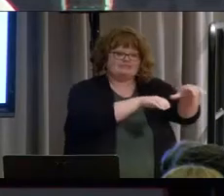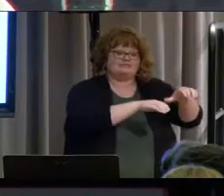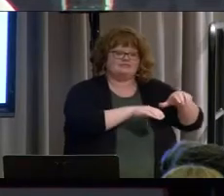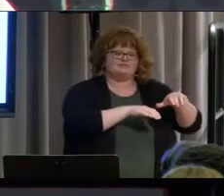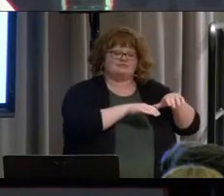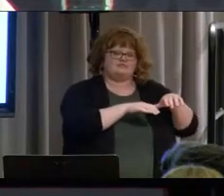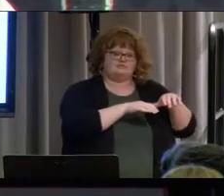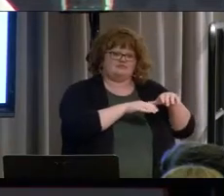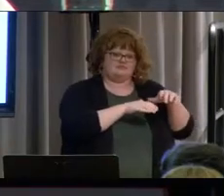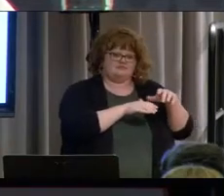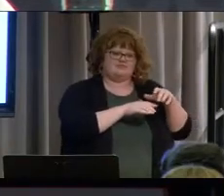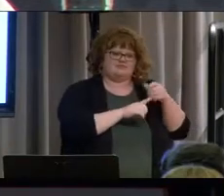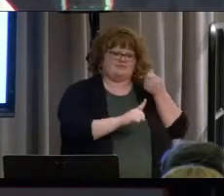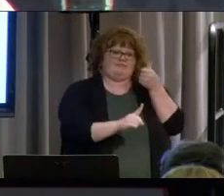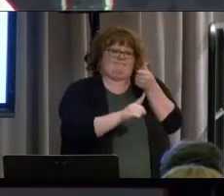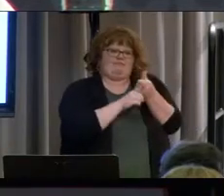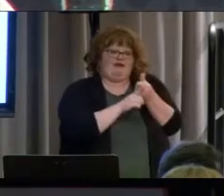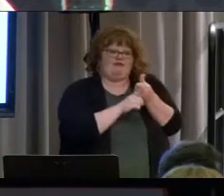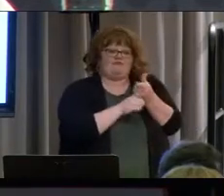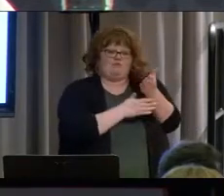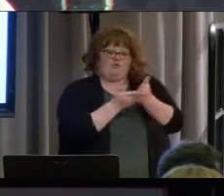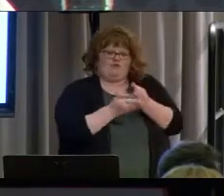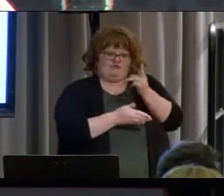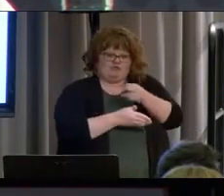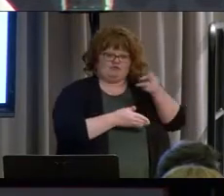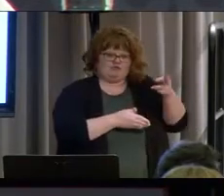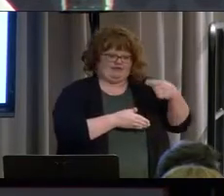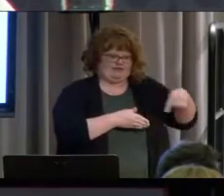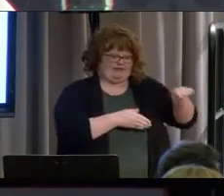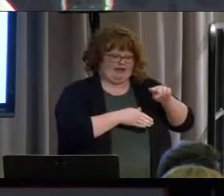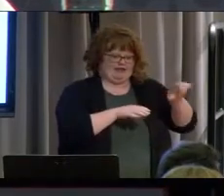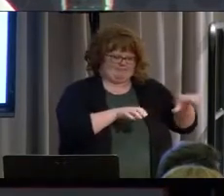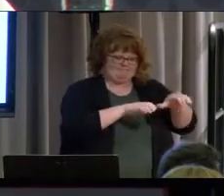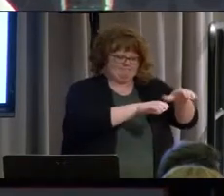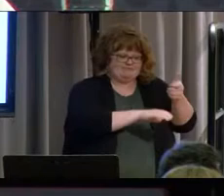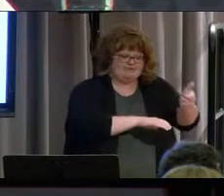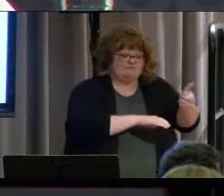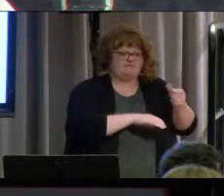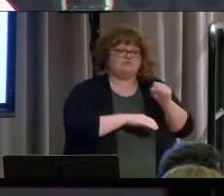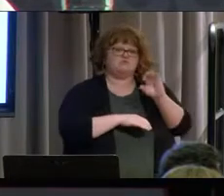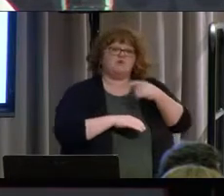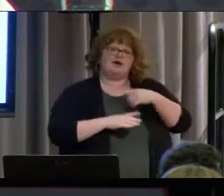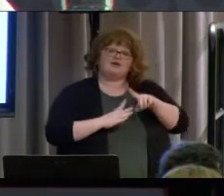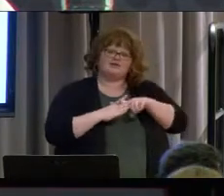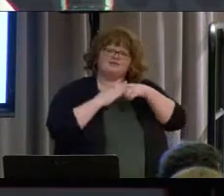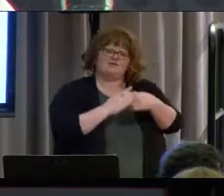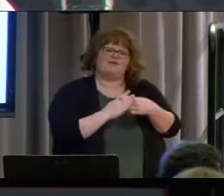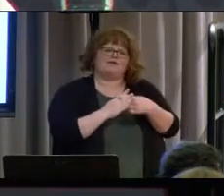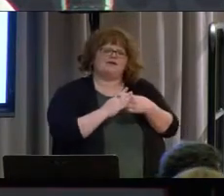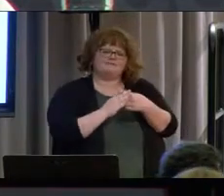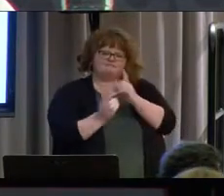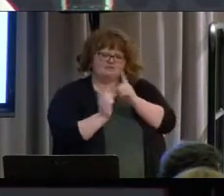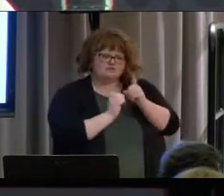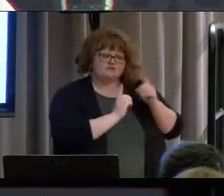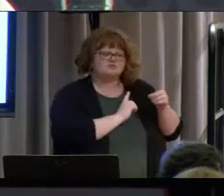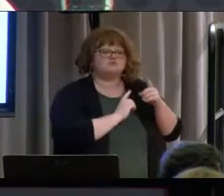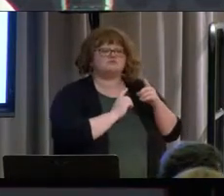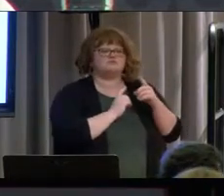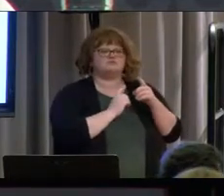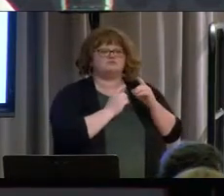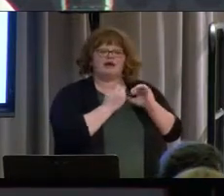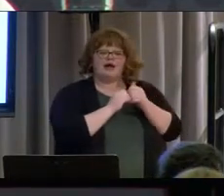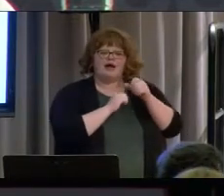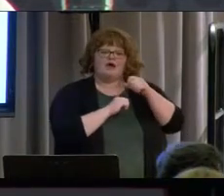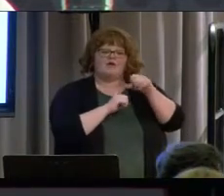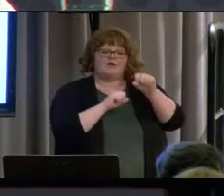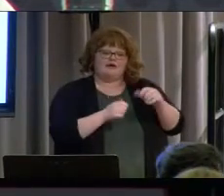of our history every year. And so I started having the conversations, why is there a way that we can come